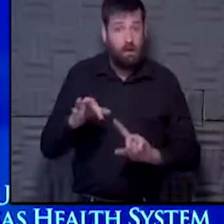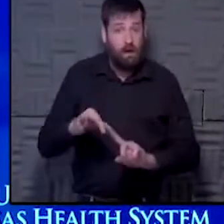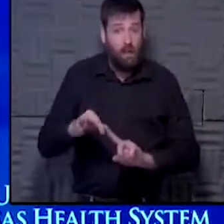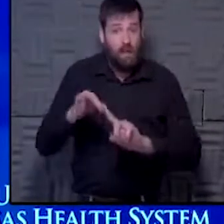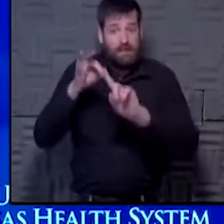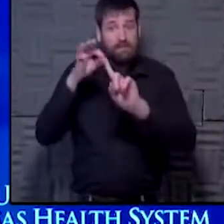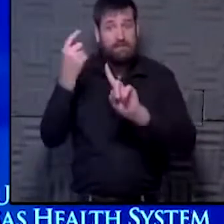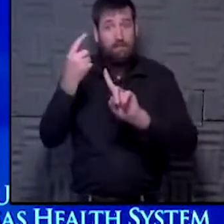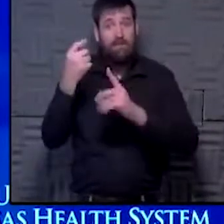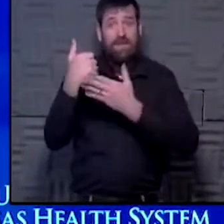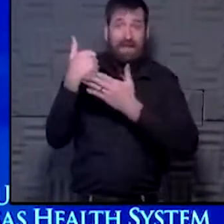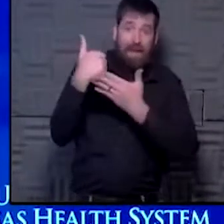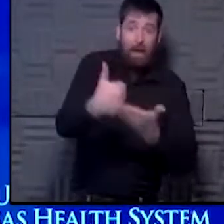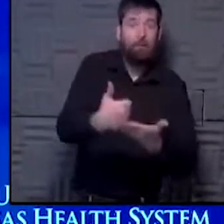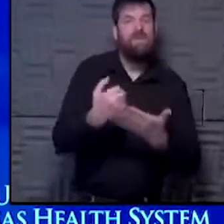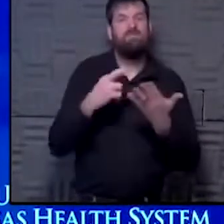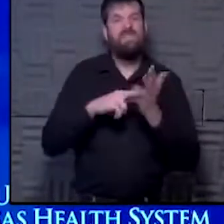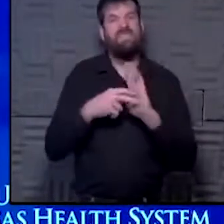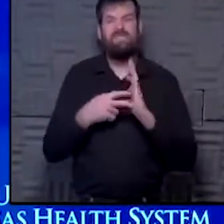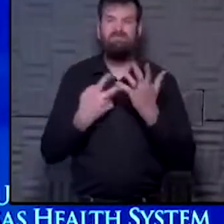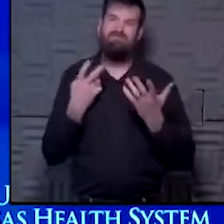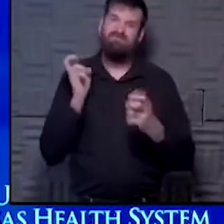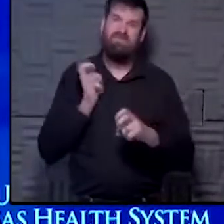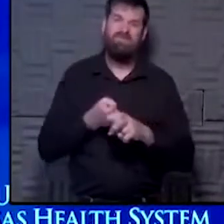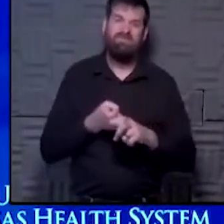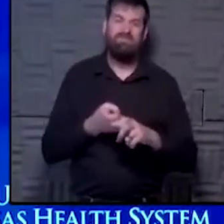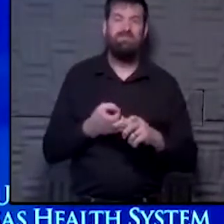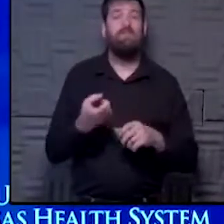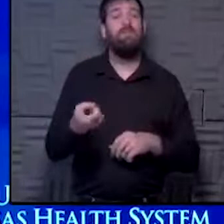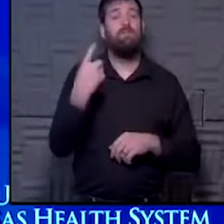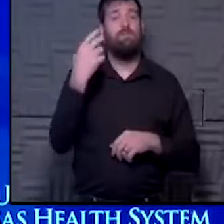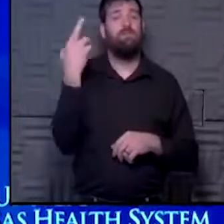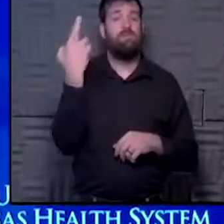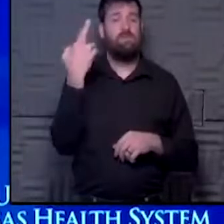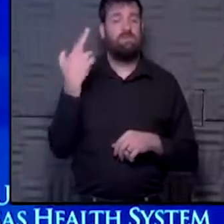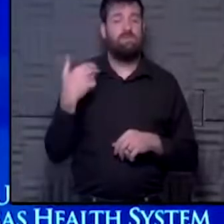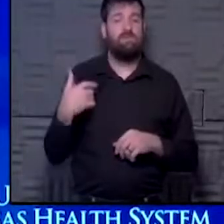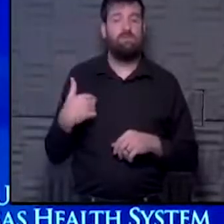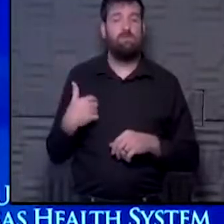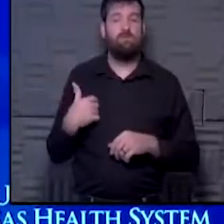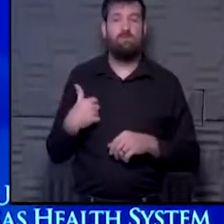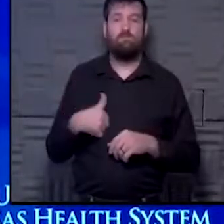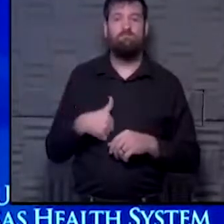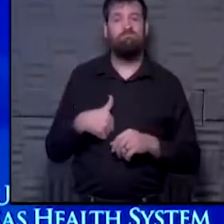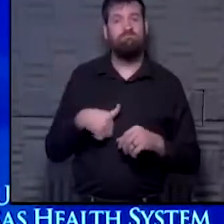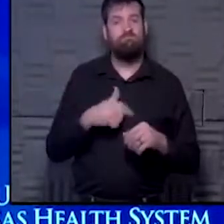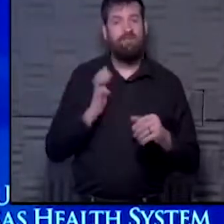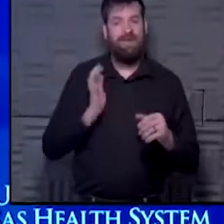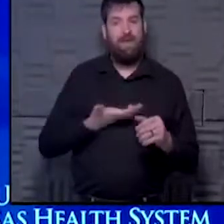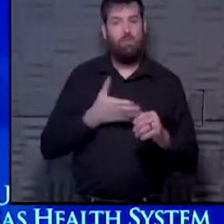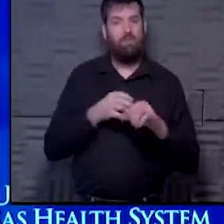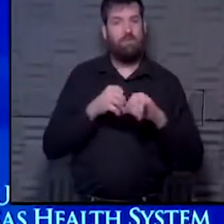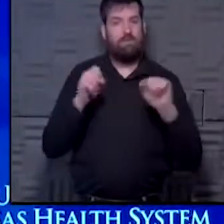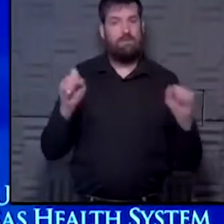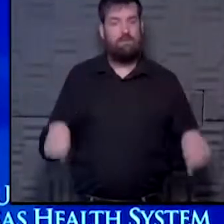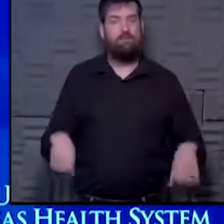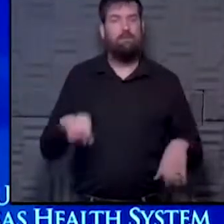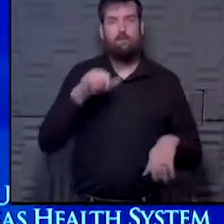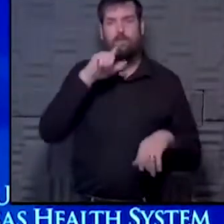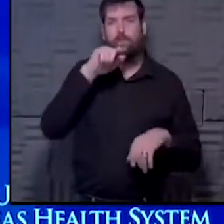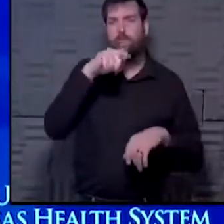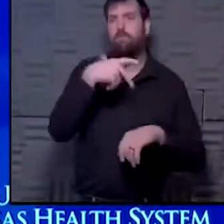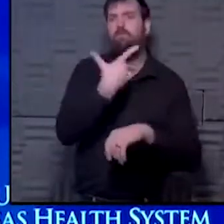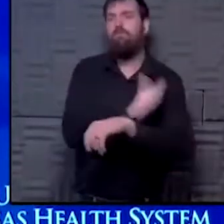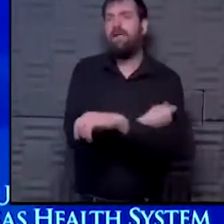your champion, then you have a hard time doing it, which is one of the reasons when we've tried to follow our health system, who was getting the